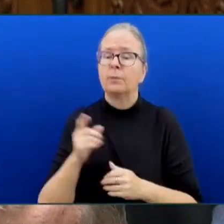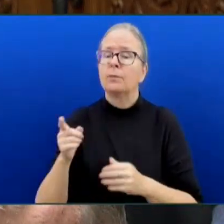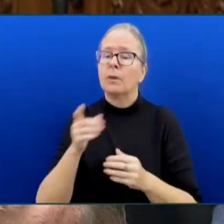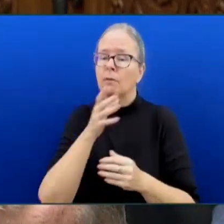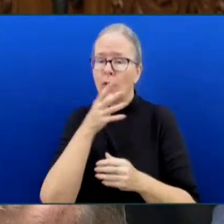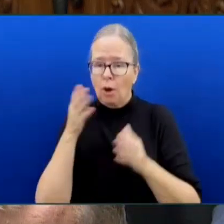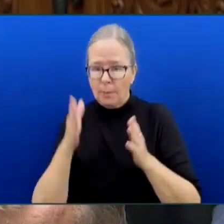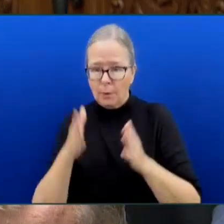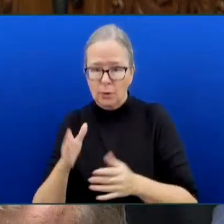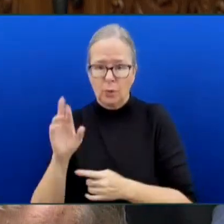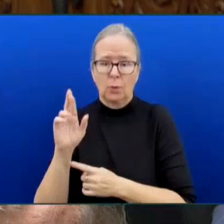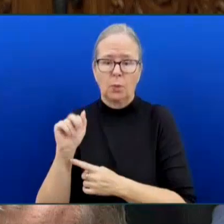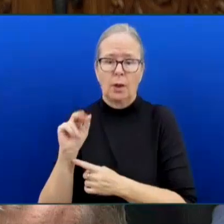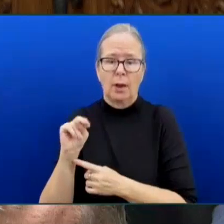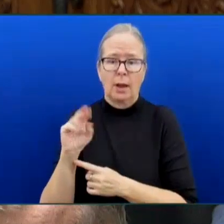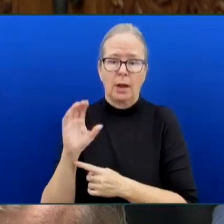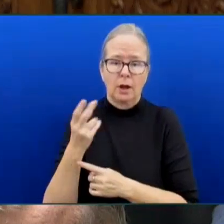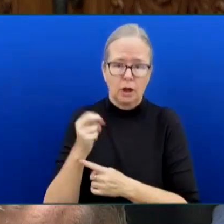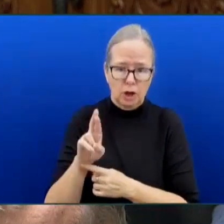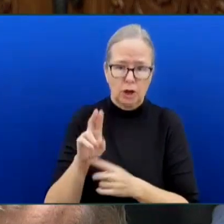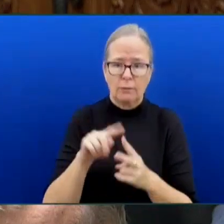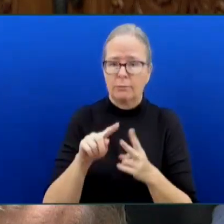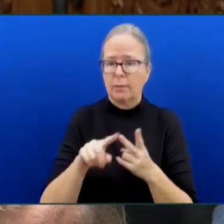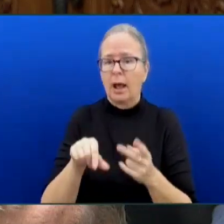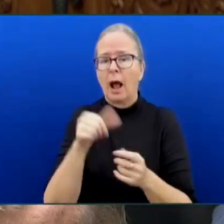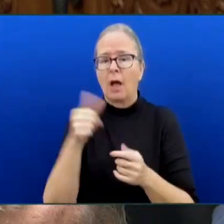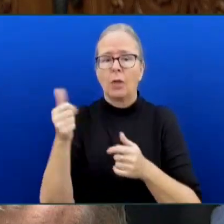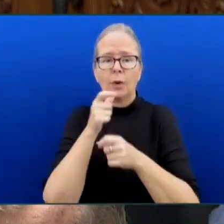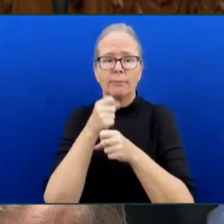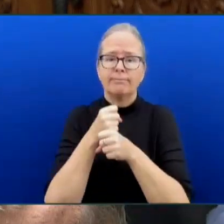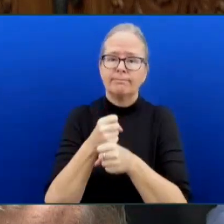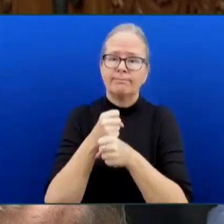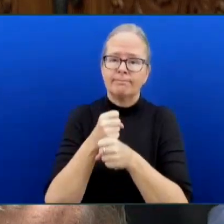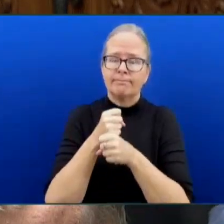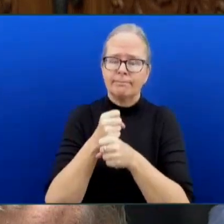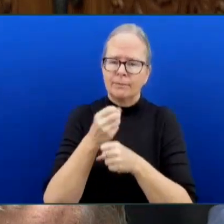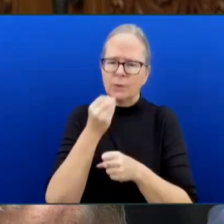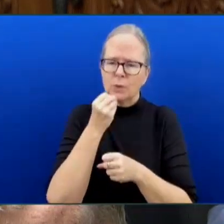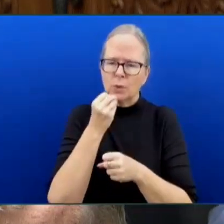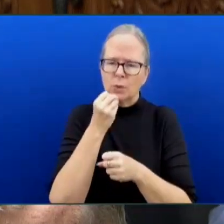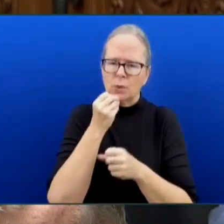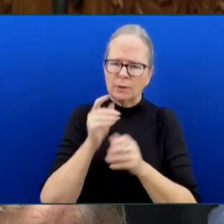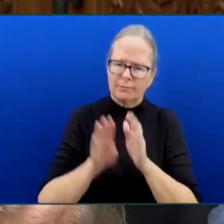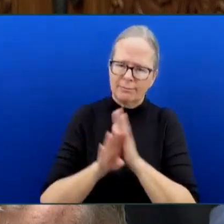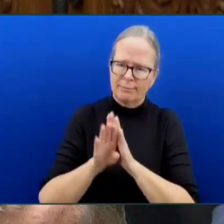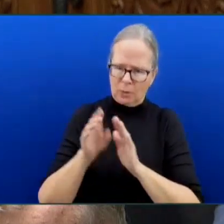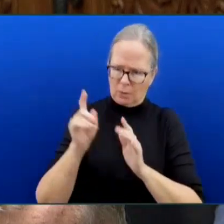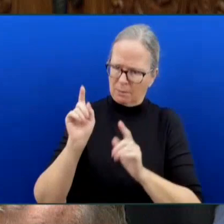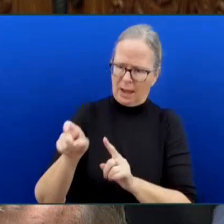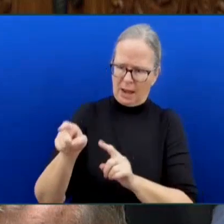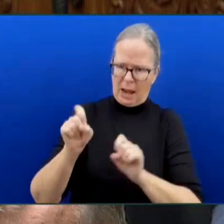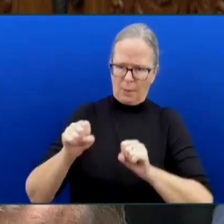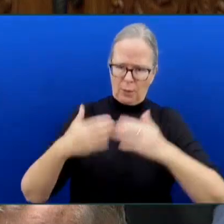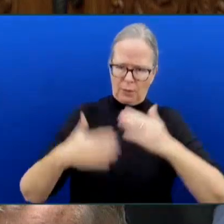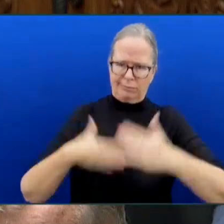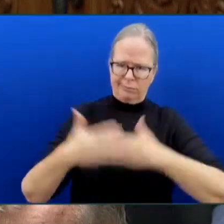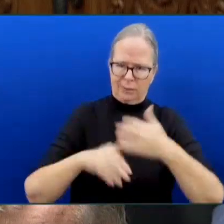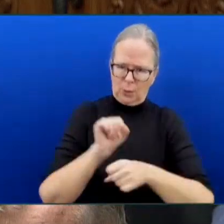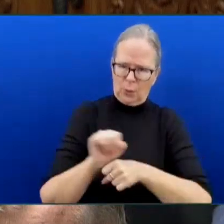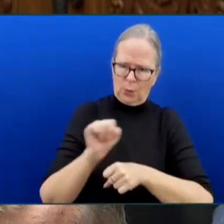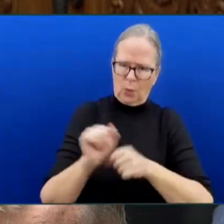Columbia must be able to conduct their work free of harassment and intimidation. We